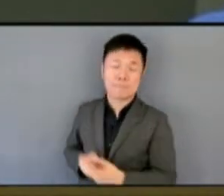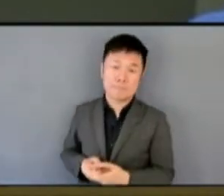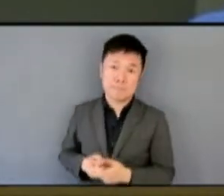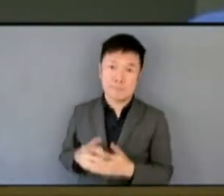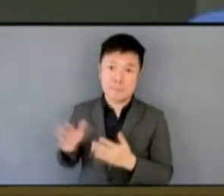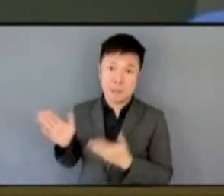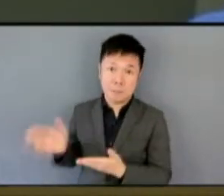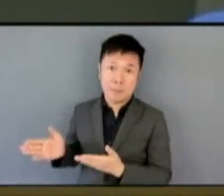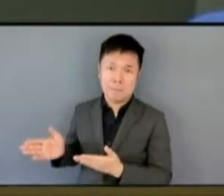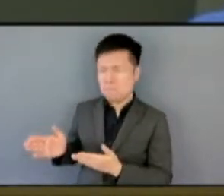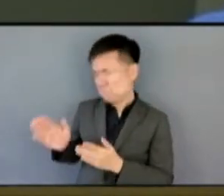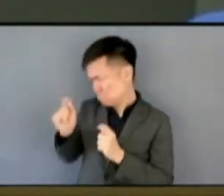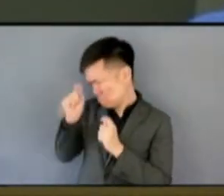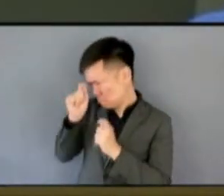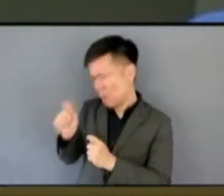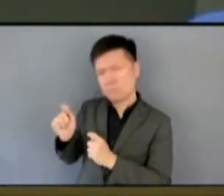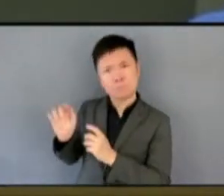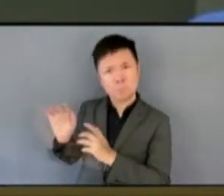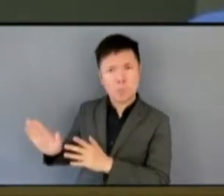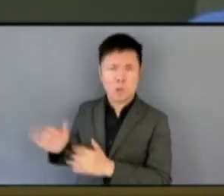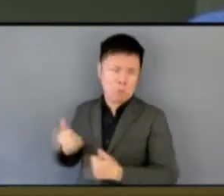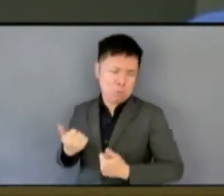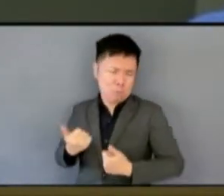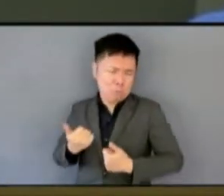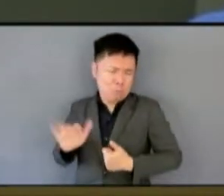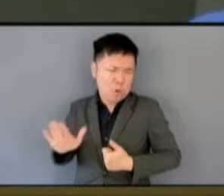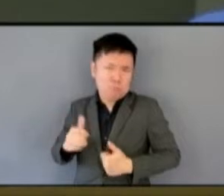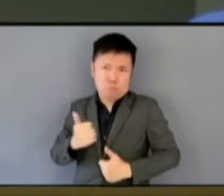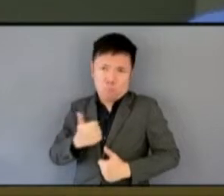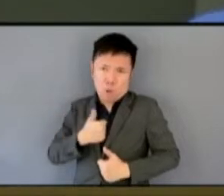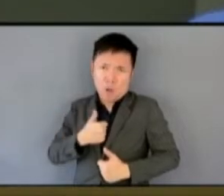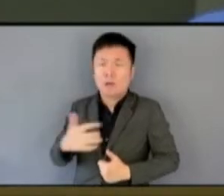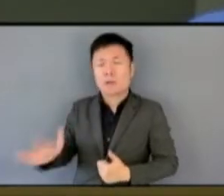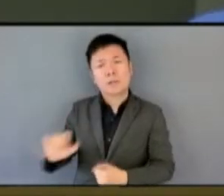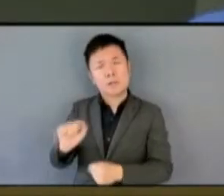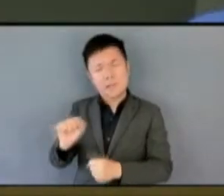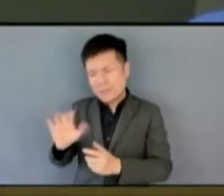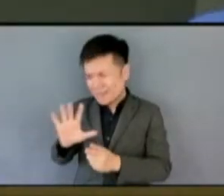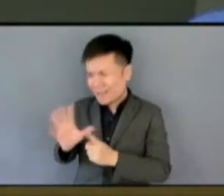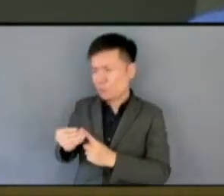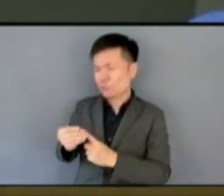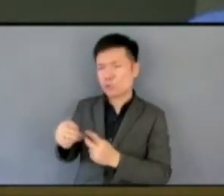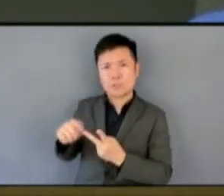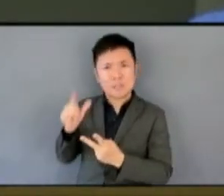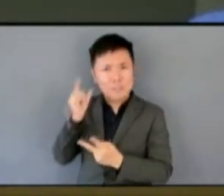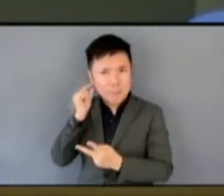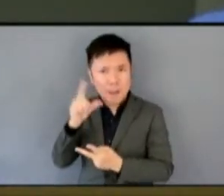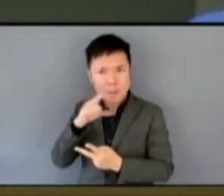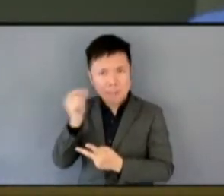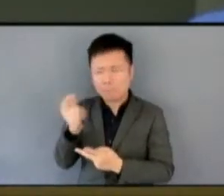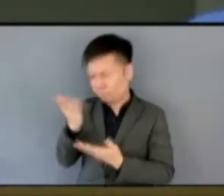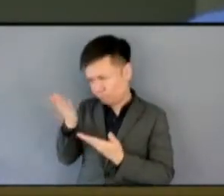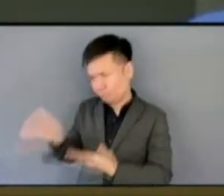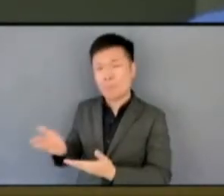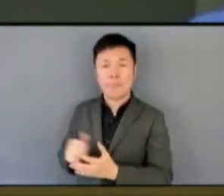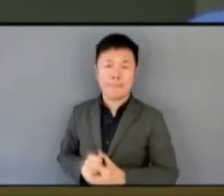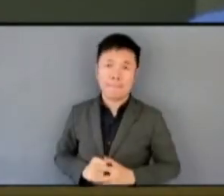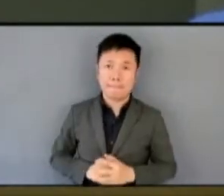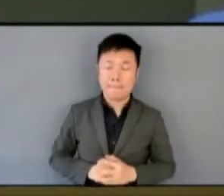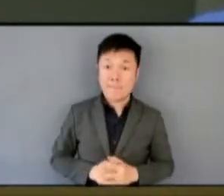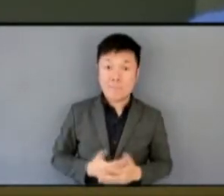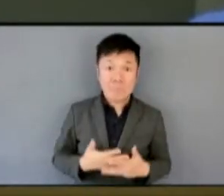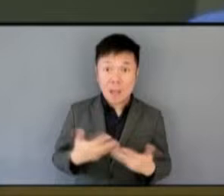respect standard levels of quality and be gender, age, and culturally sensitive. To achieve